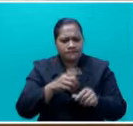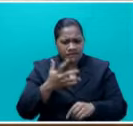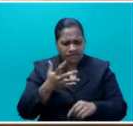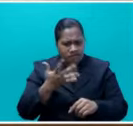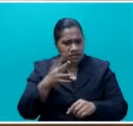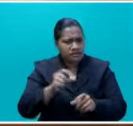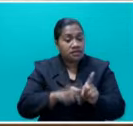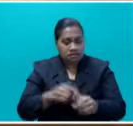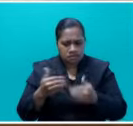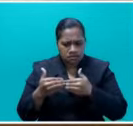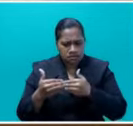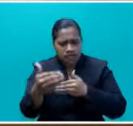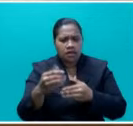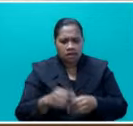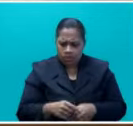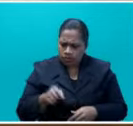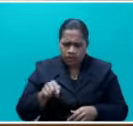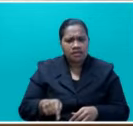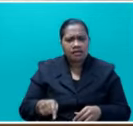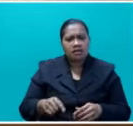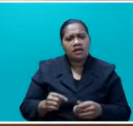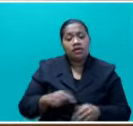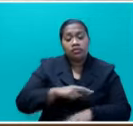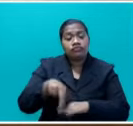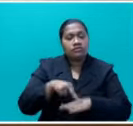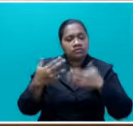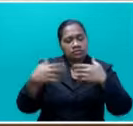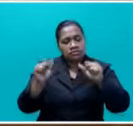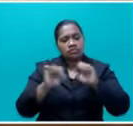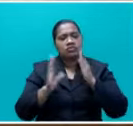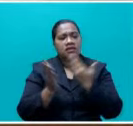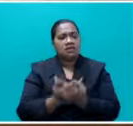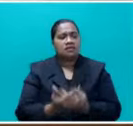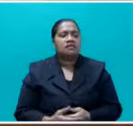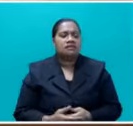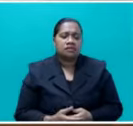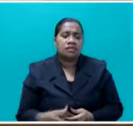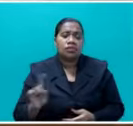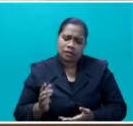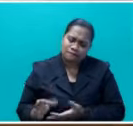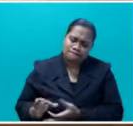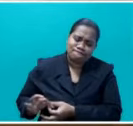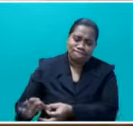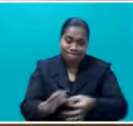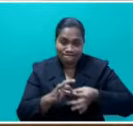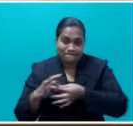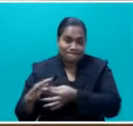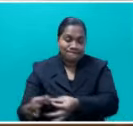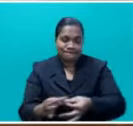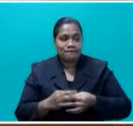much that the region has achieved together, including collective action on decolonization, nuclear